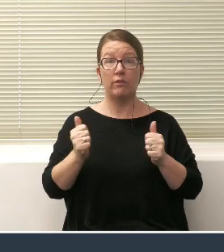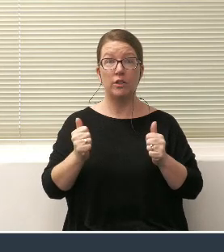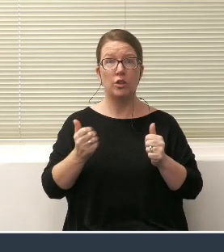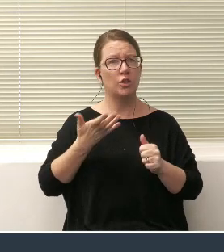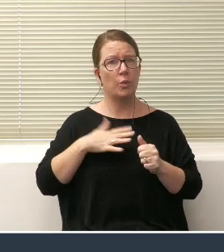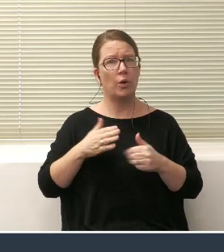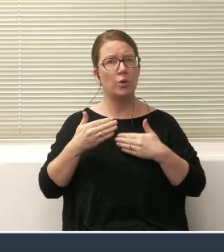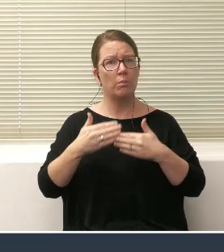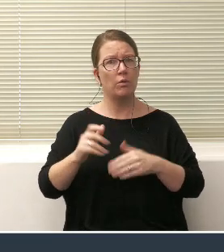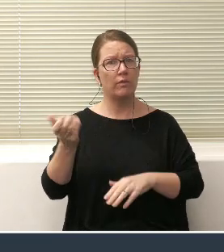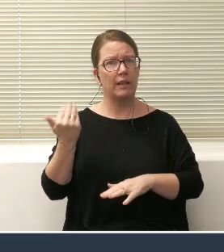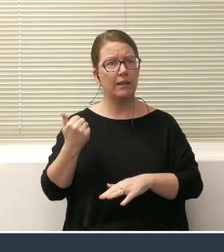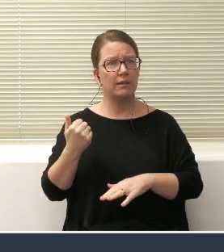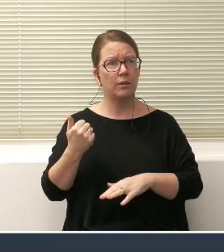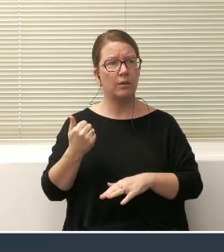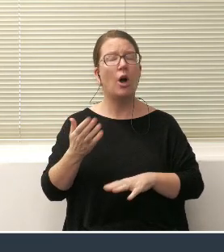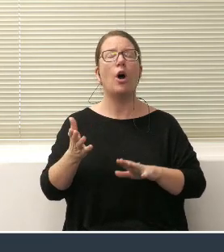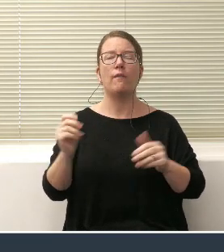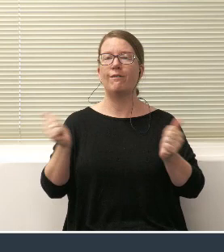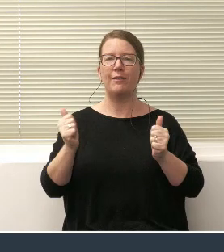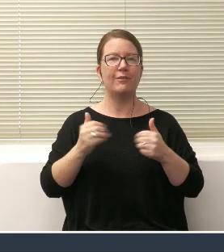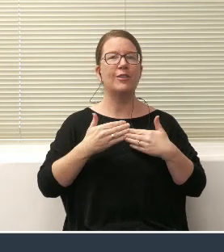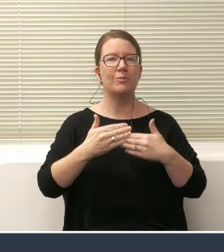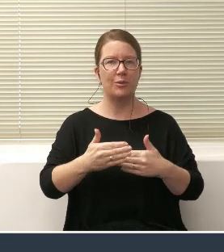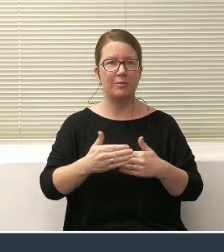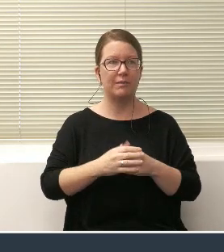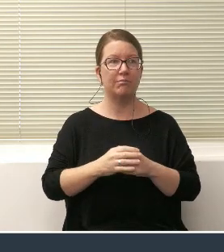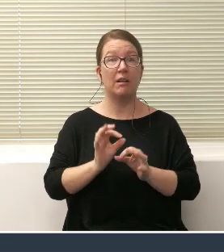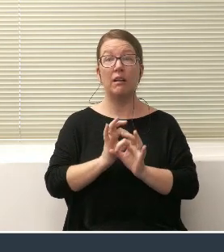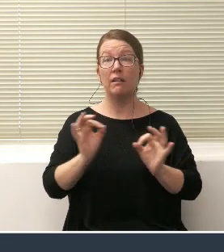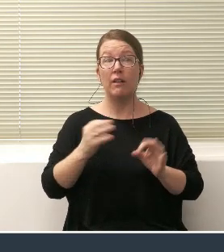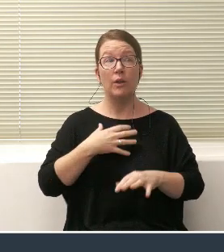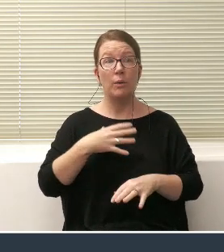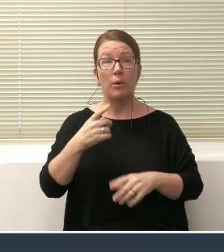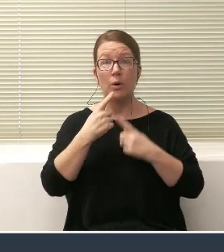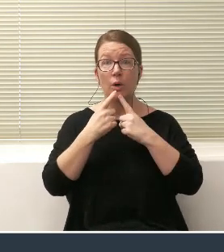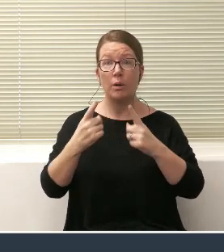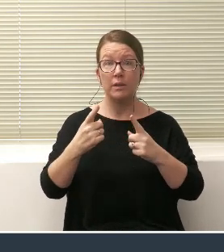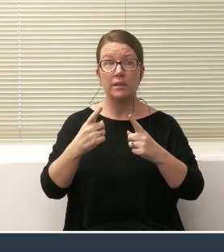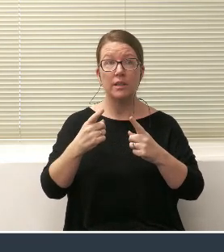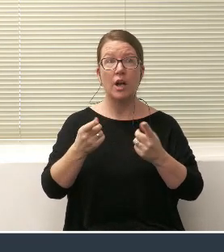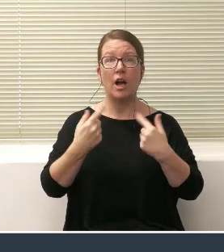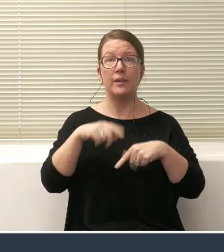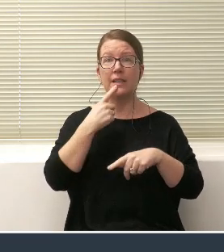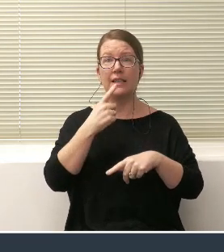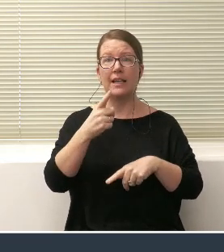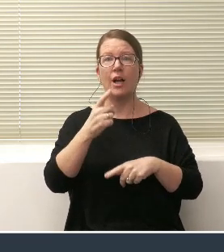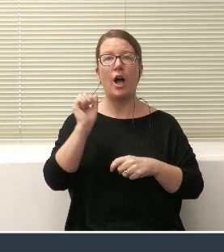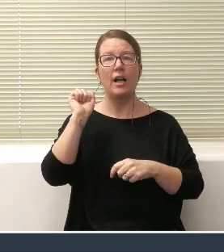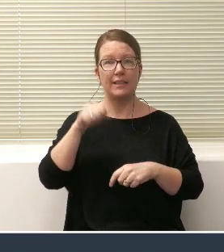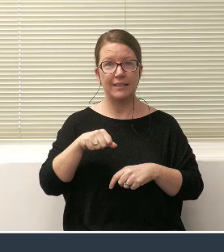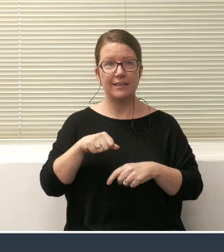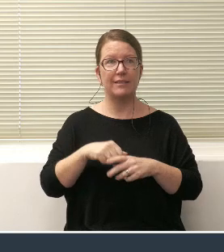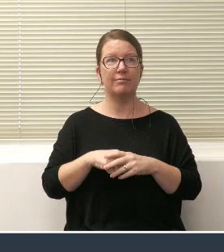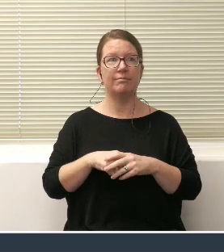move in a second? no, I already had one. Oh, sorry. No, that's it. If there's no further comments, I'll put that. All those in favour, please say aye.